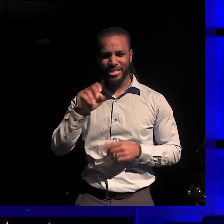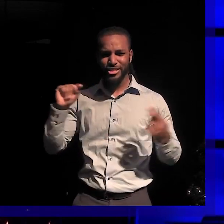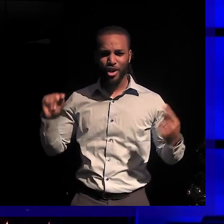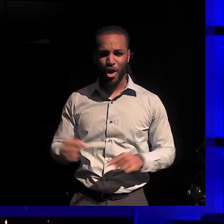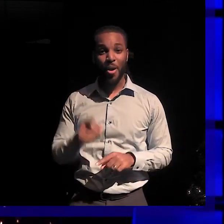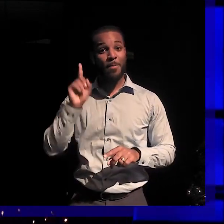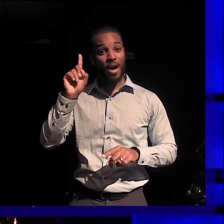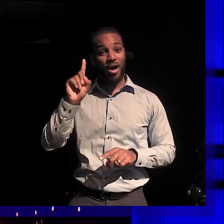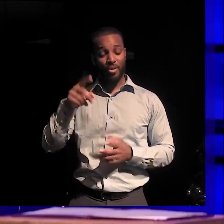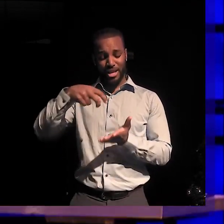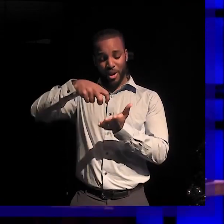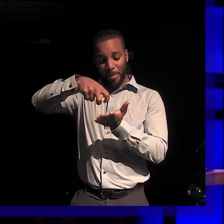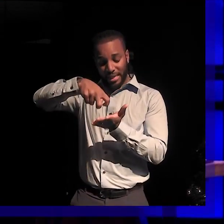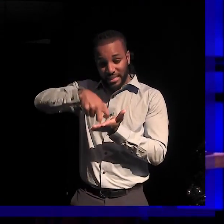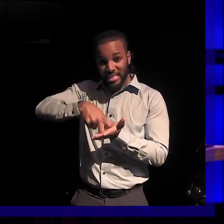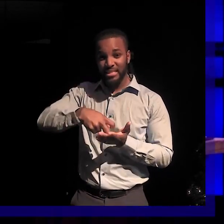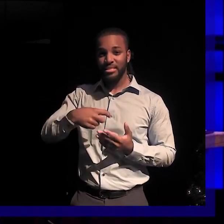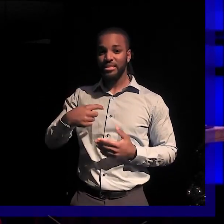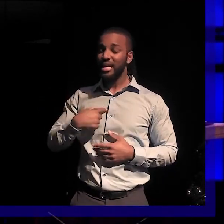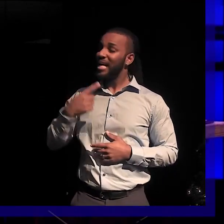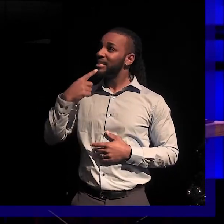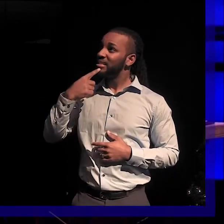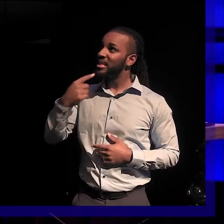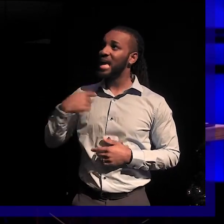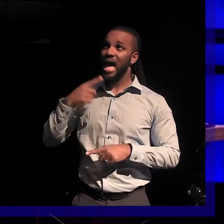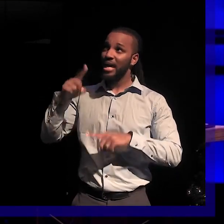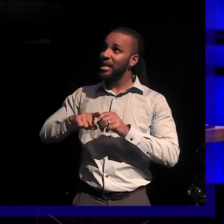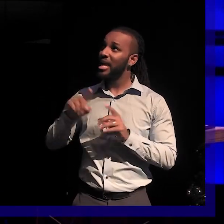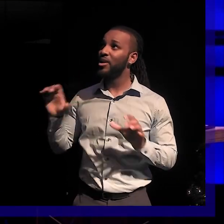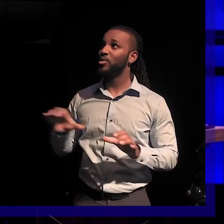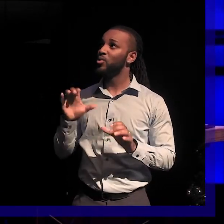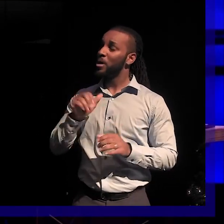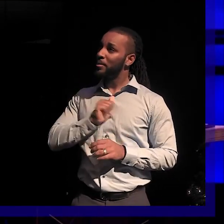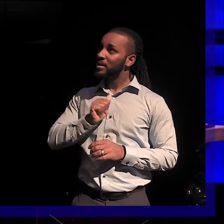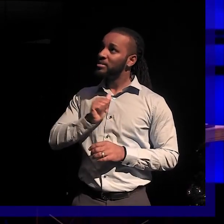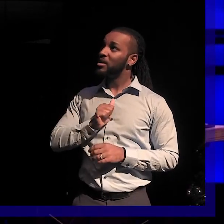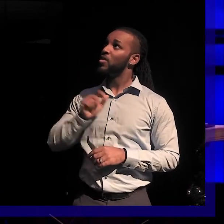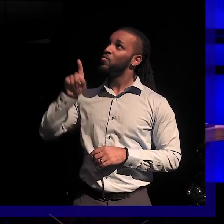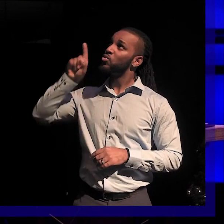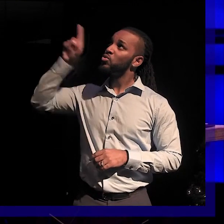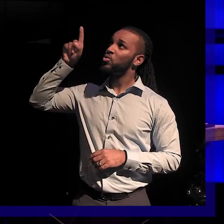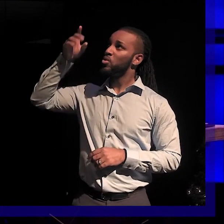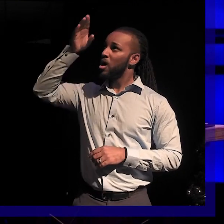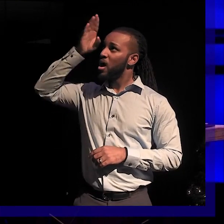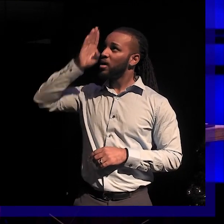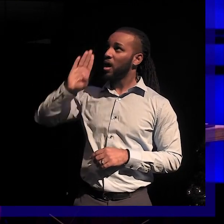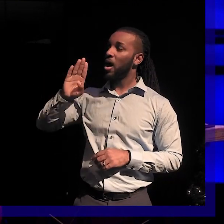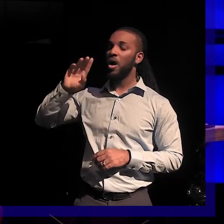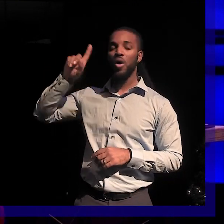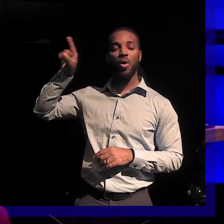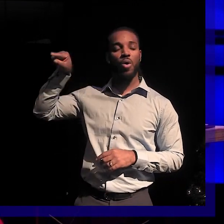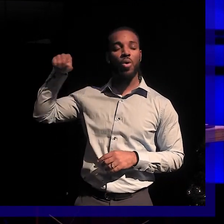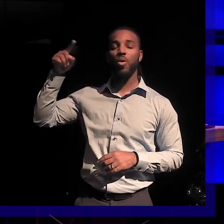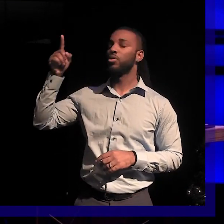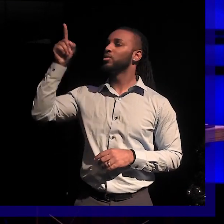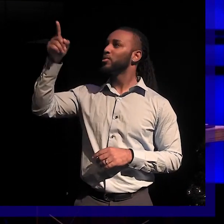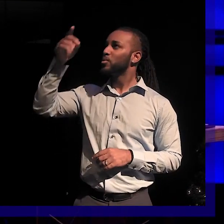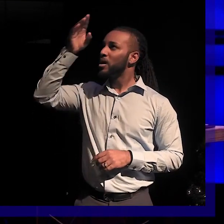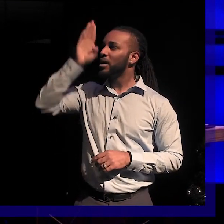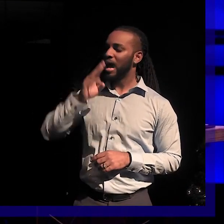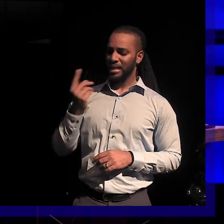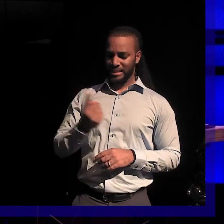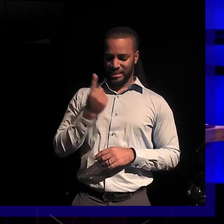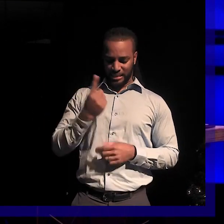my knees, I say, I can't do it on my own. You're God. Only you're God. And something begins